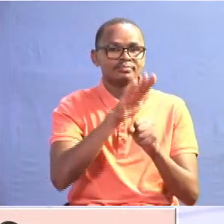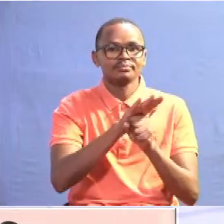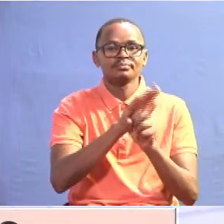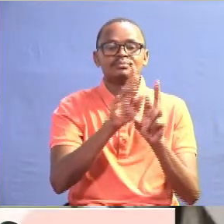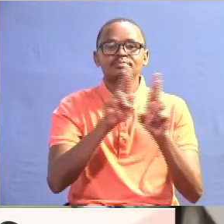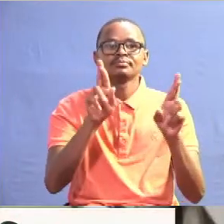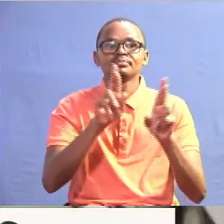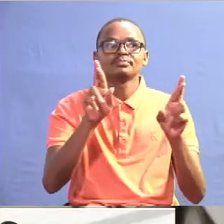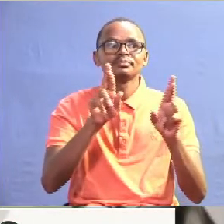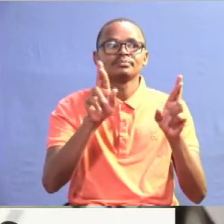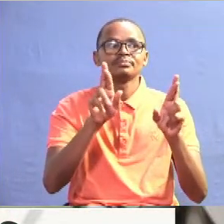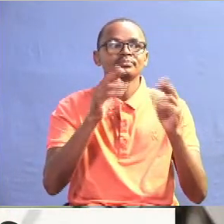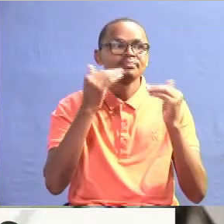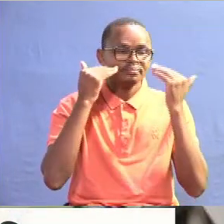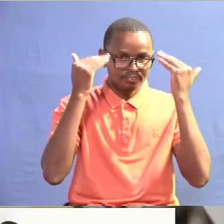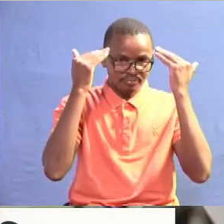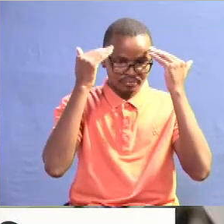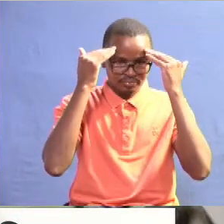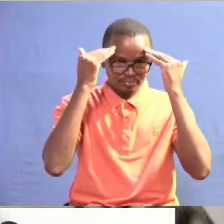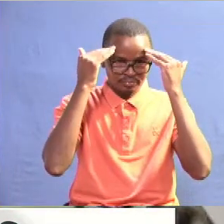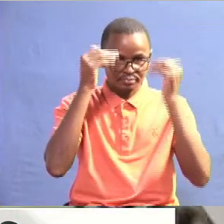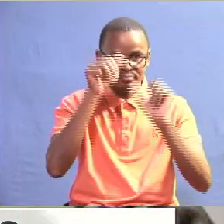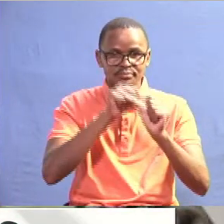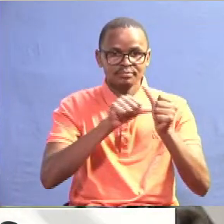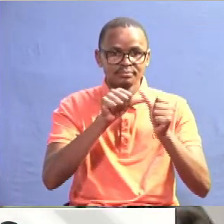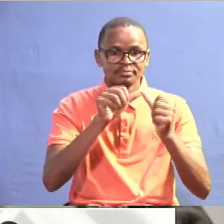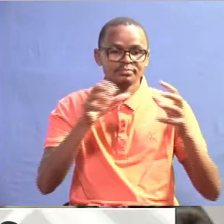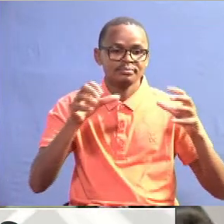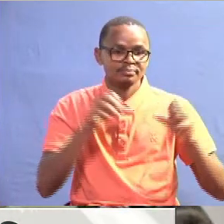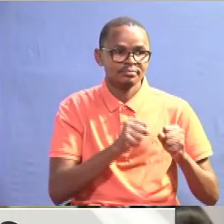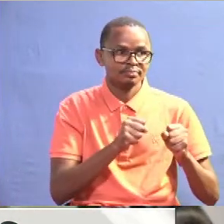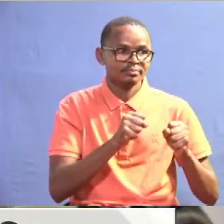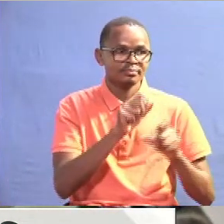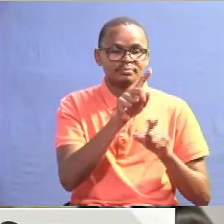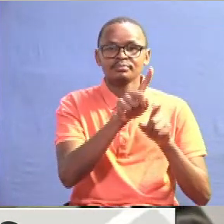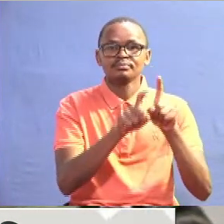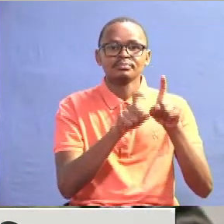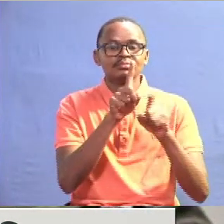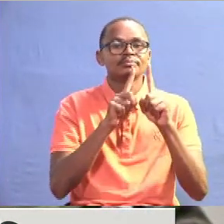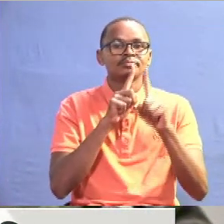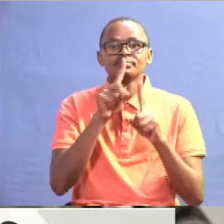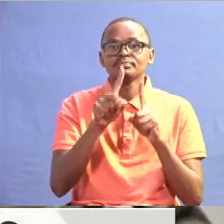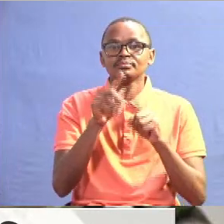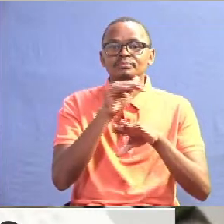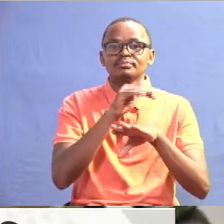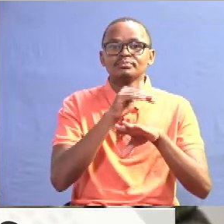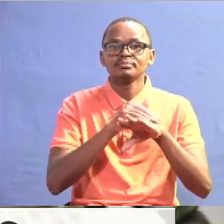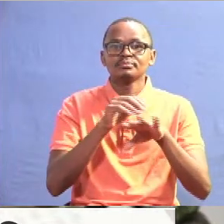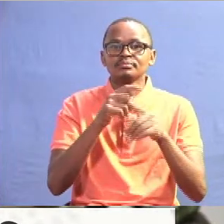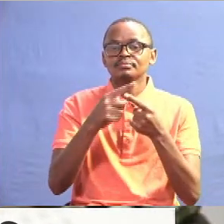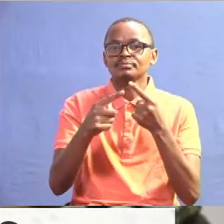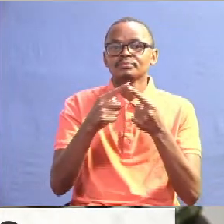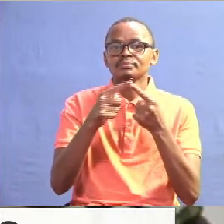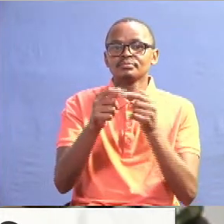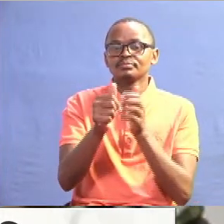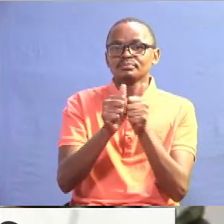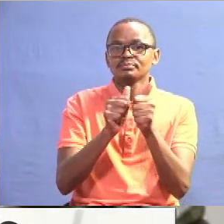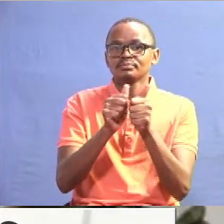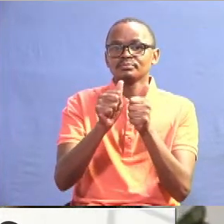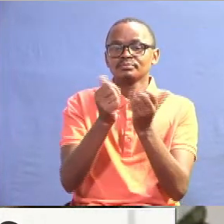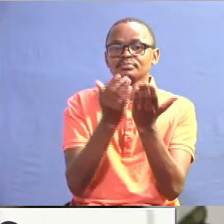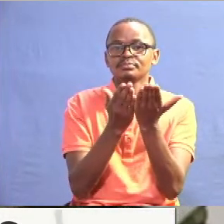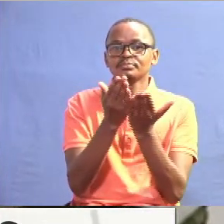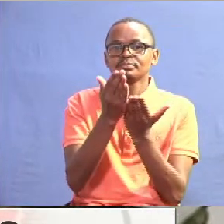readiness to attend court session regarding abduction inquiries. Speaking at the annual Administration Police